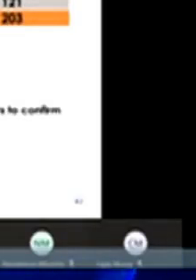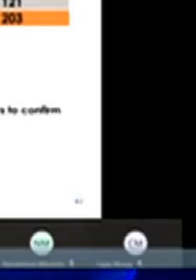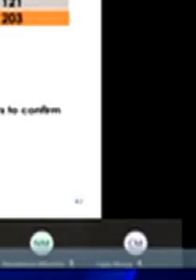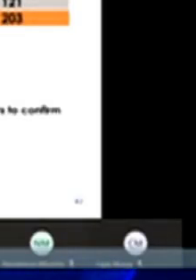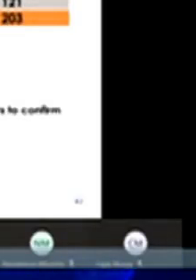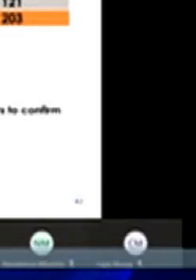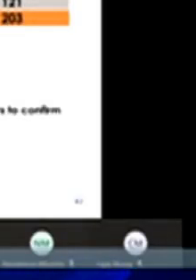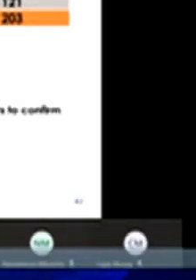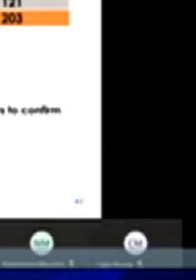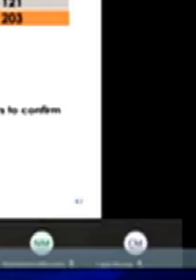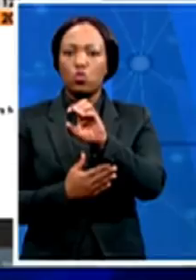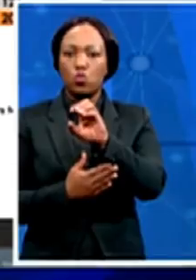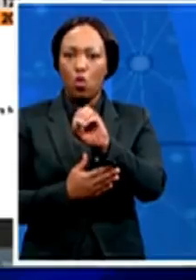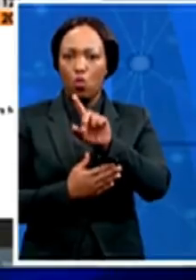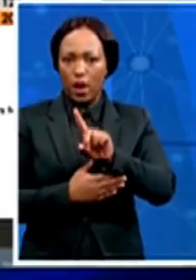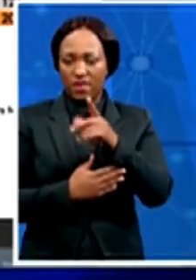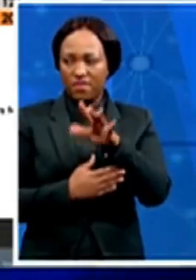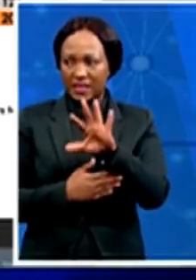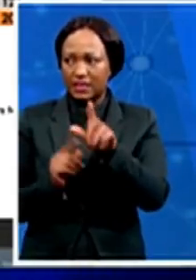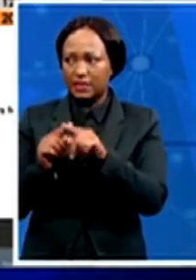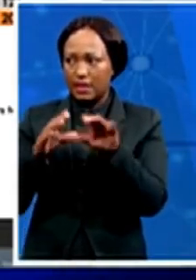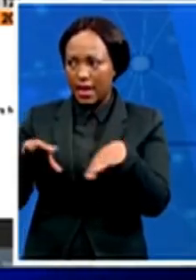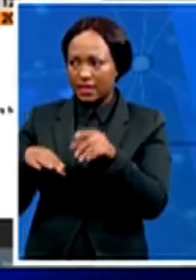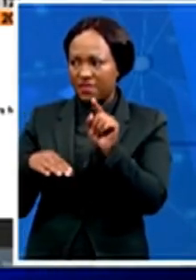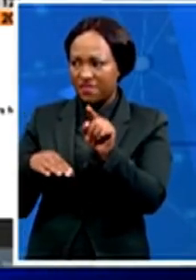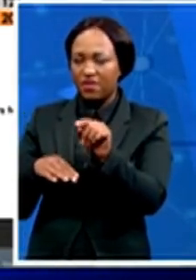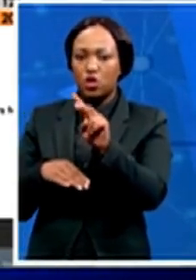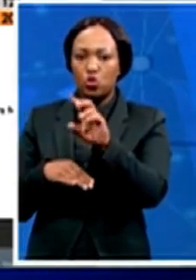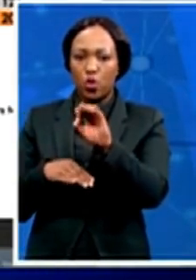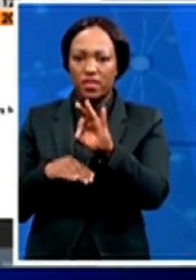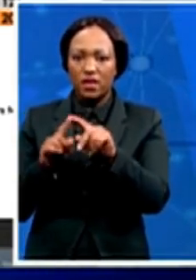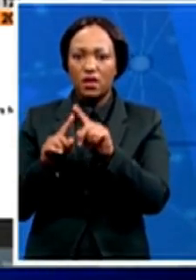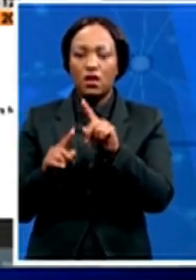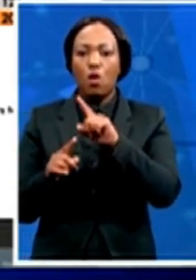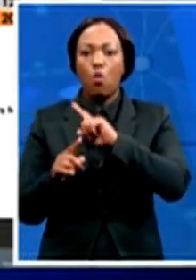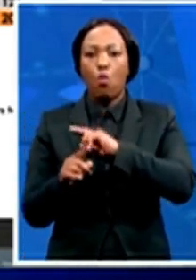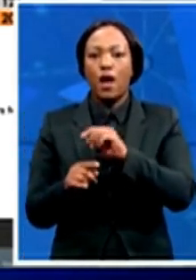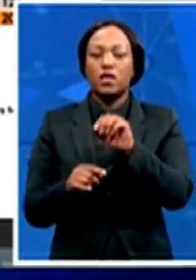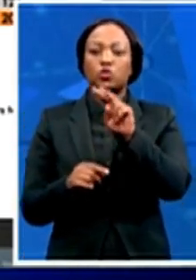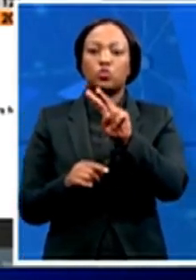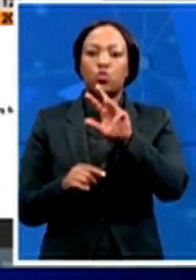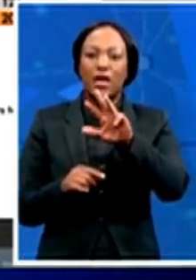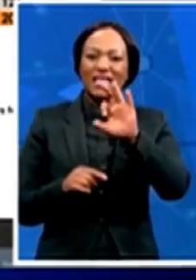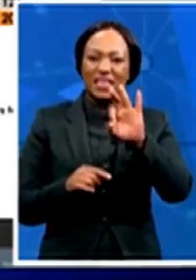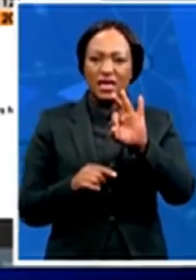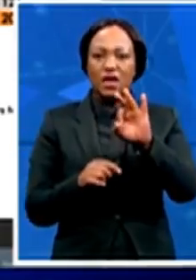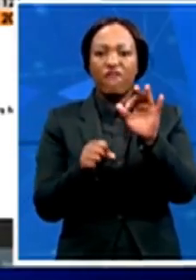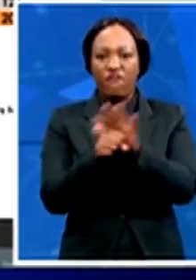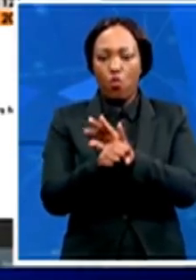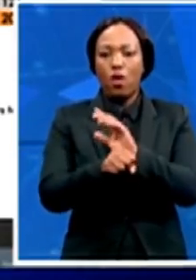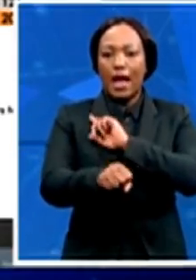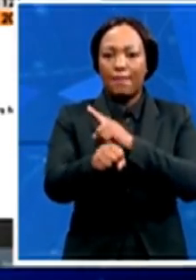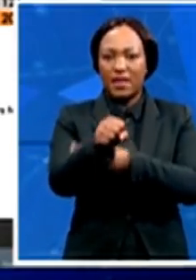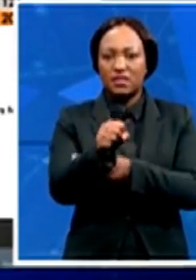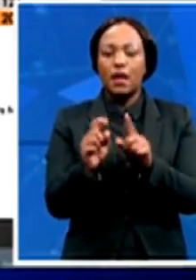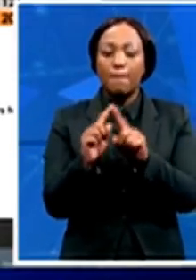Premier said, we can activate 293 sites and run at full capacity. At the moment, because of vaccine supply constraints,